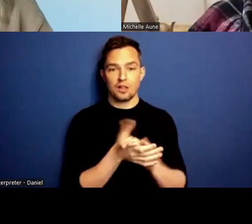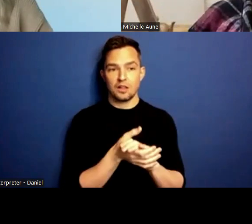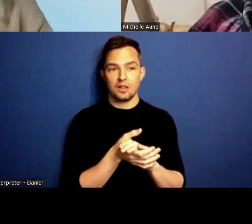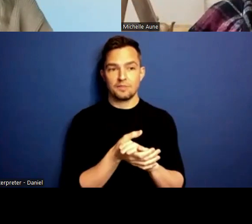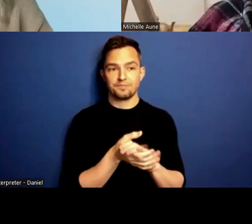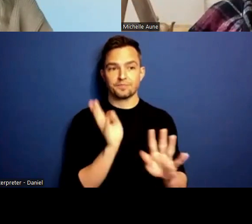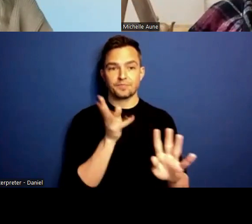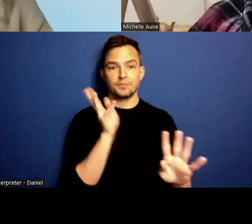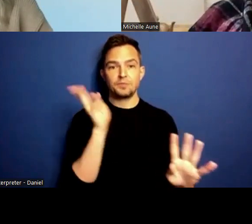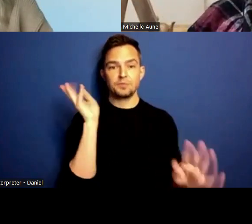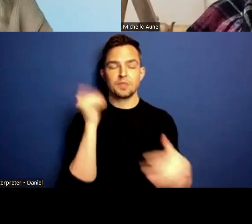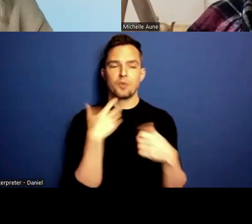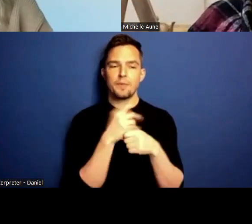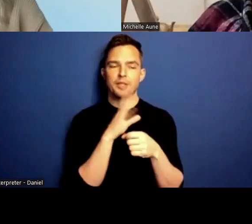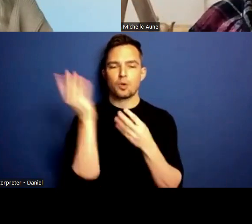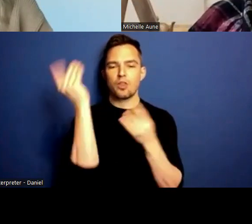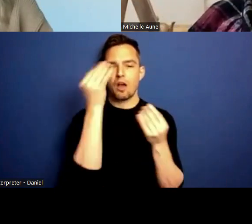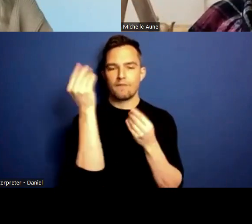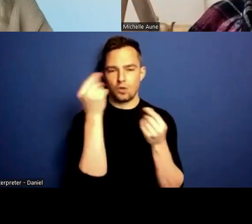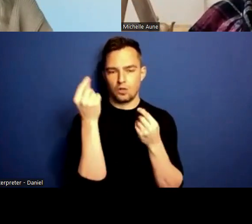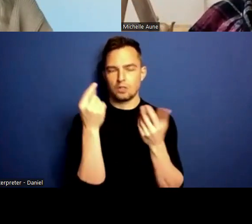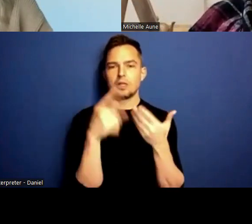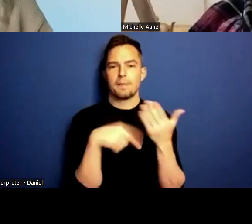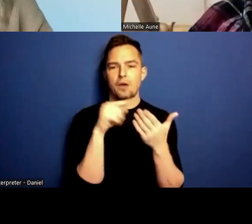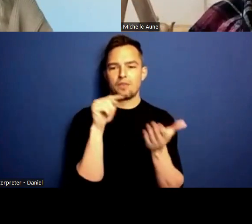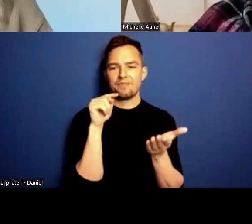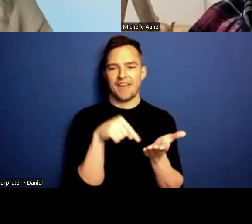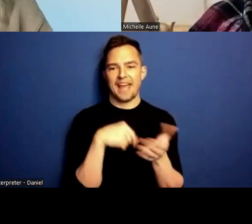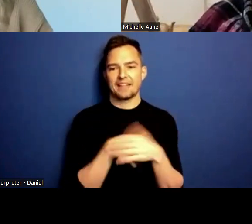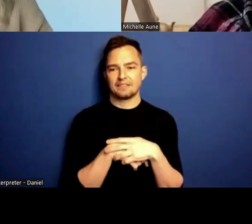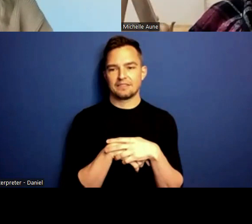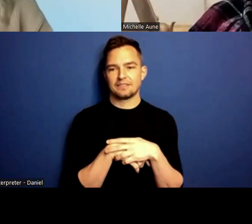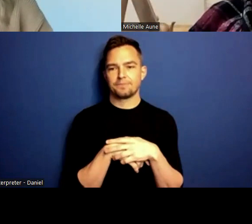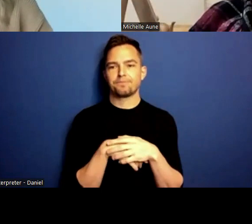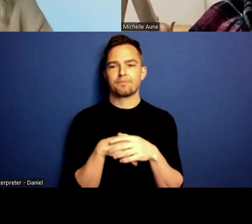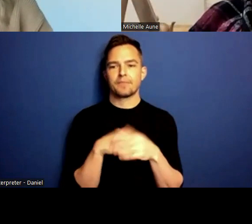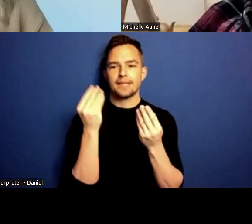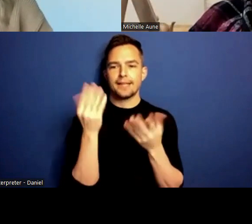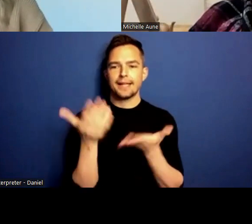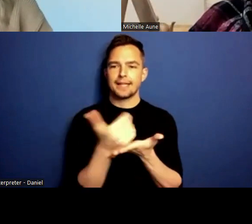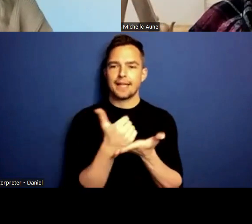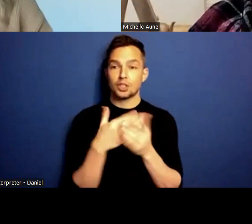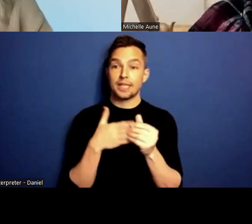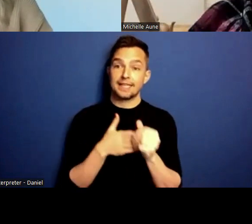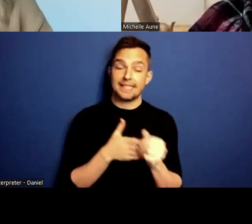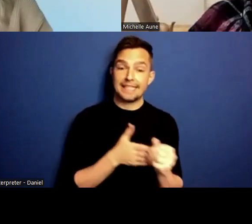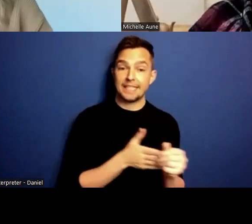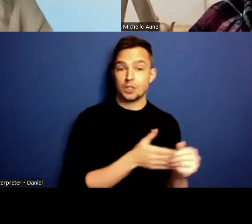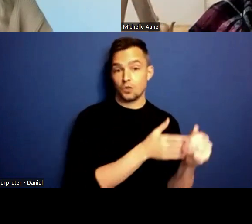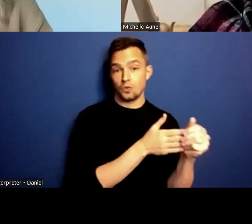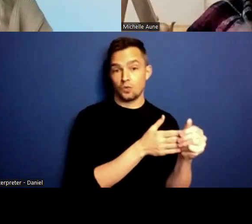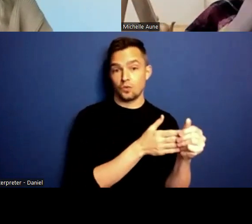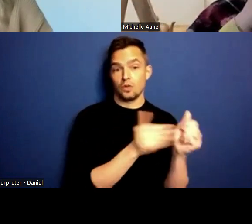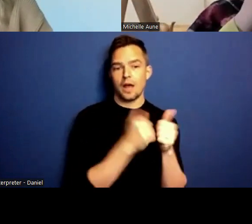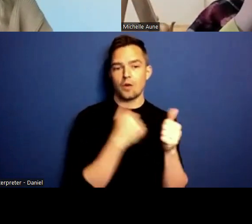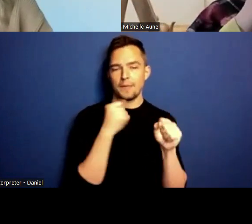to be really, really thoughtful about that. I think the data collection then leads to how we've been able